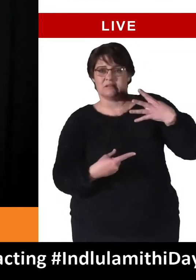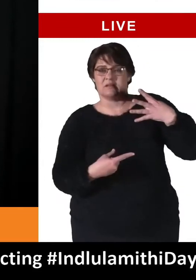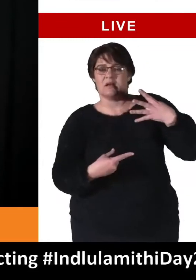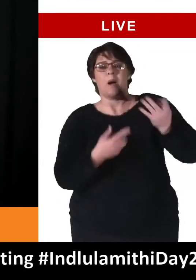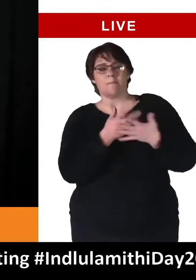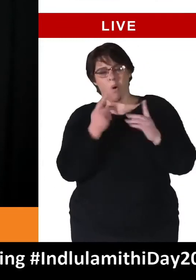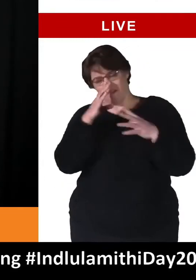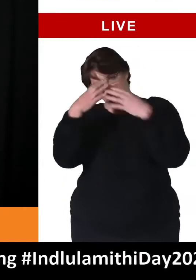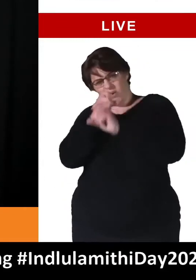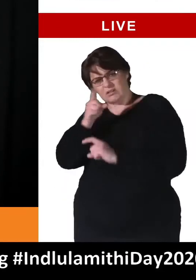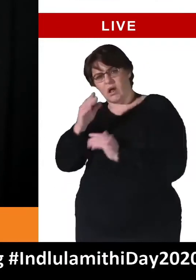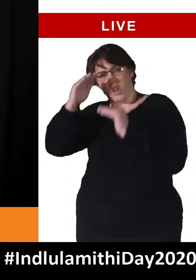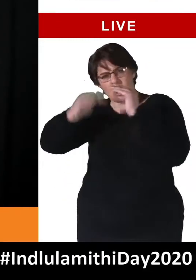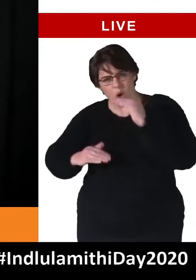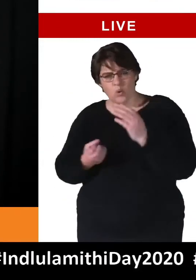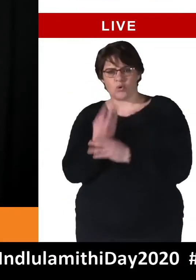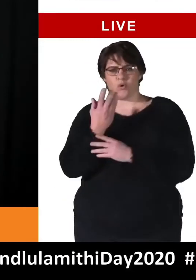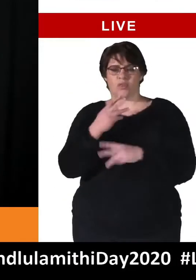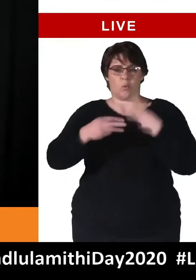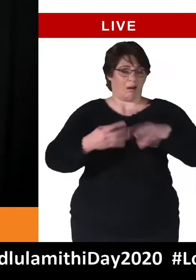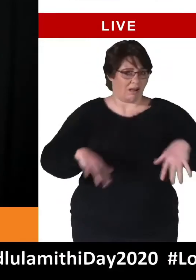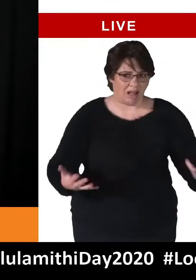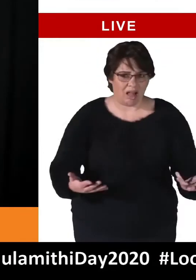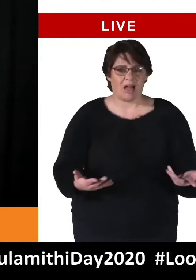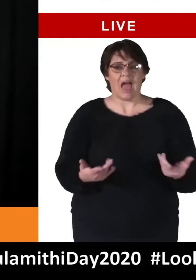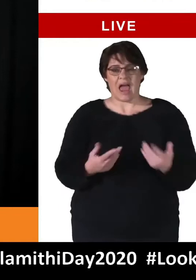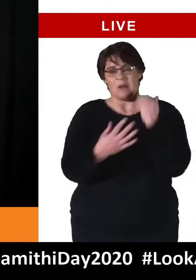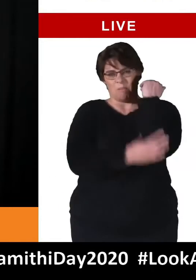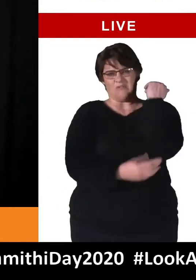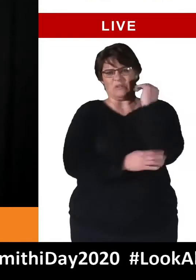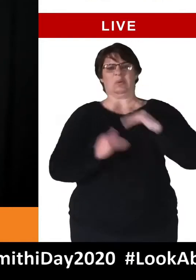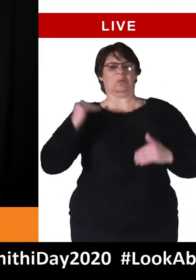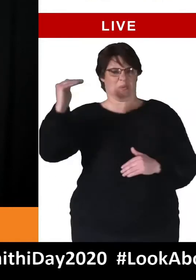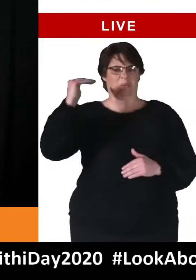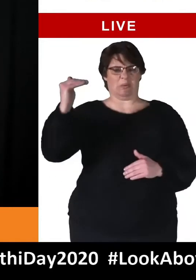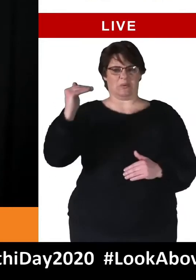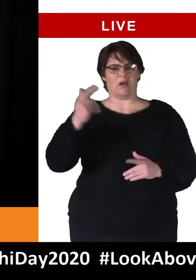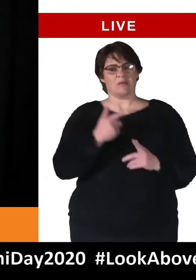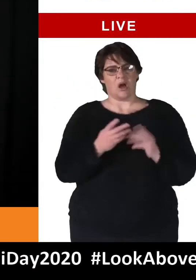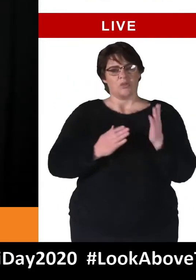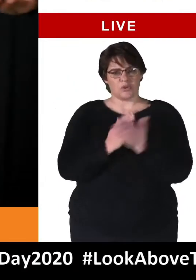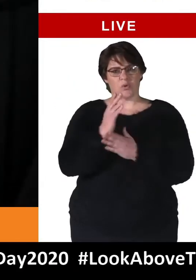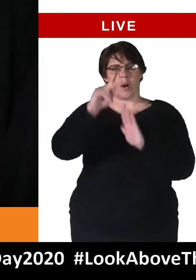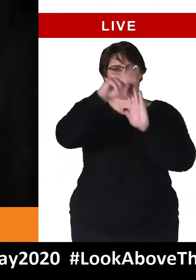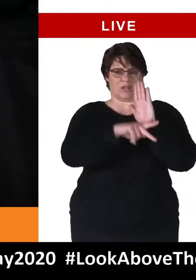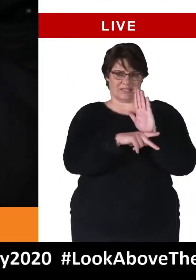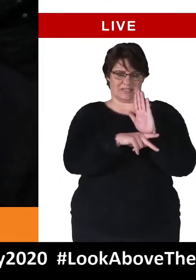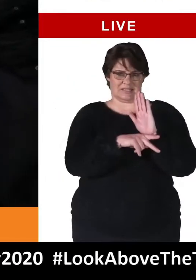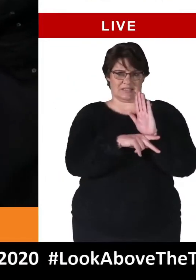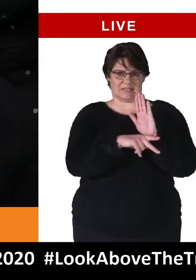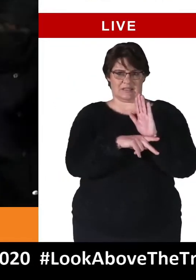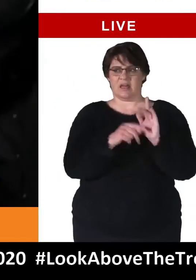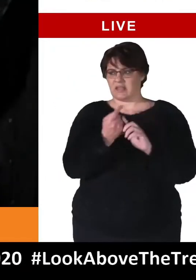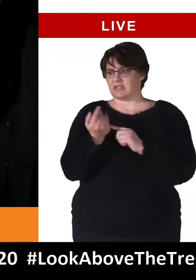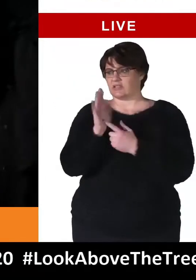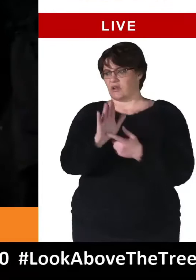towards the low growth, high unemployment, and poverty trends established by the policy status quo